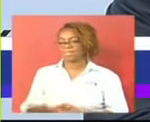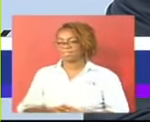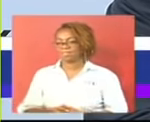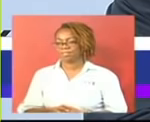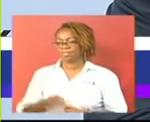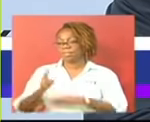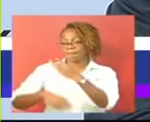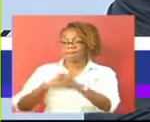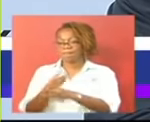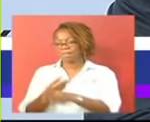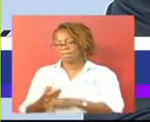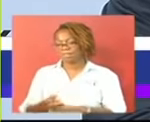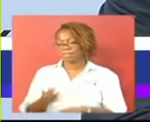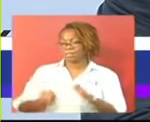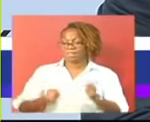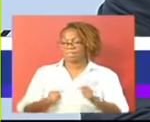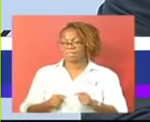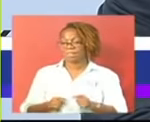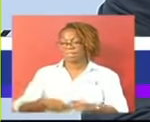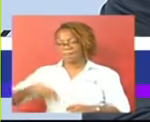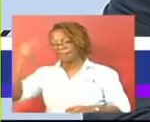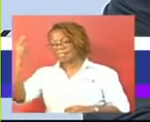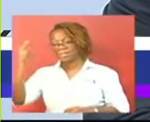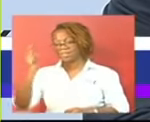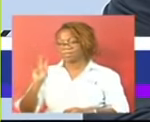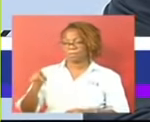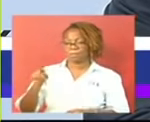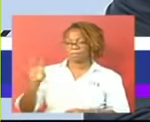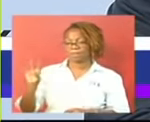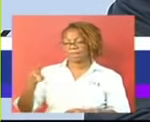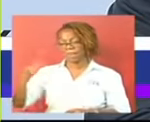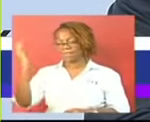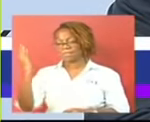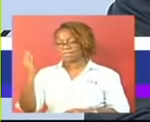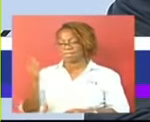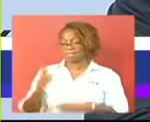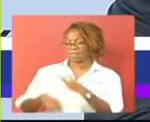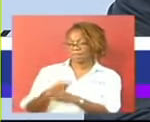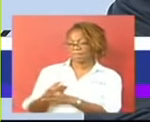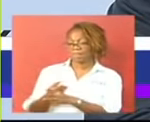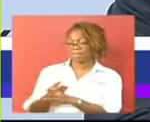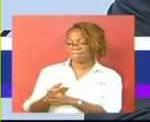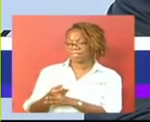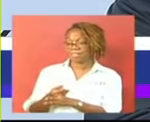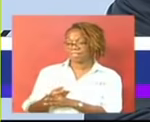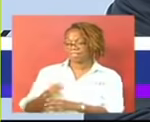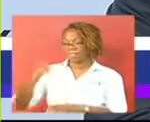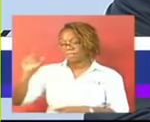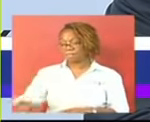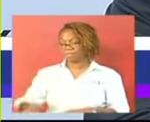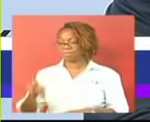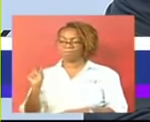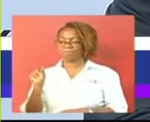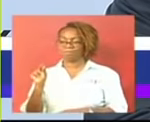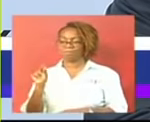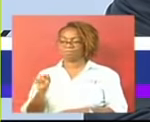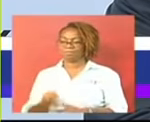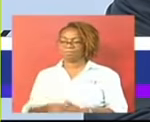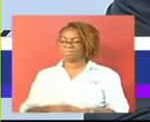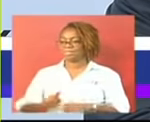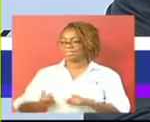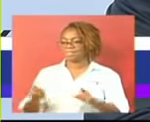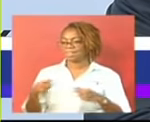in Trinidad is higher than the rest of the world. You can say that it's higher than the global average, but there are other countries that have